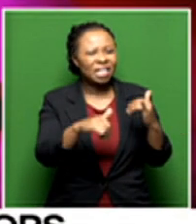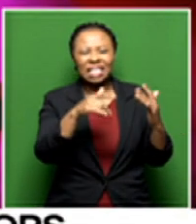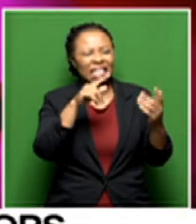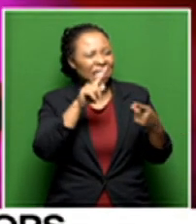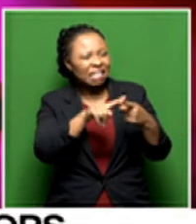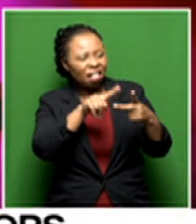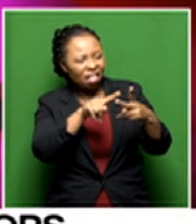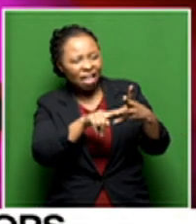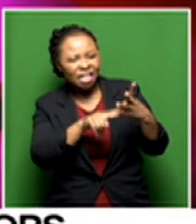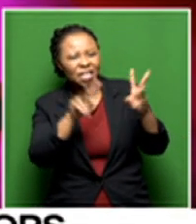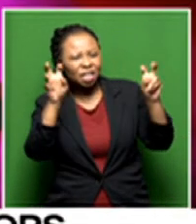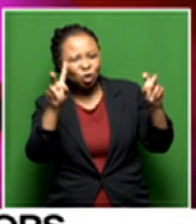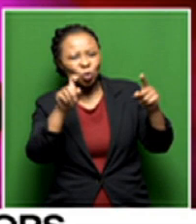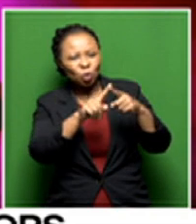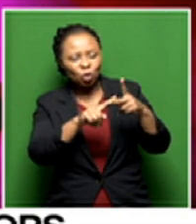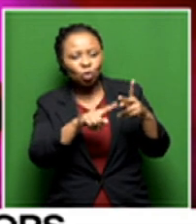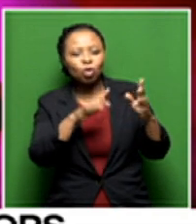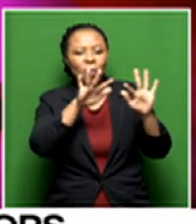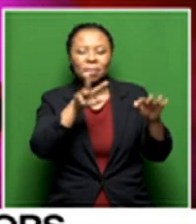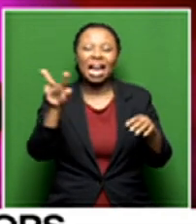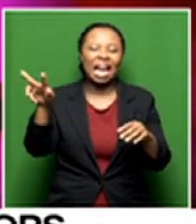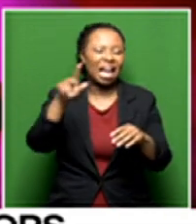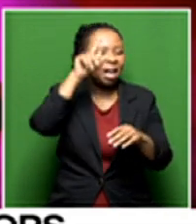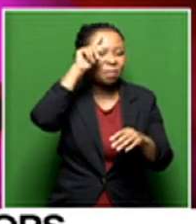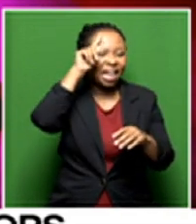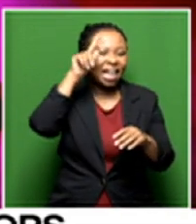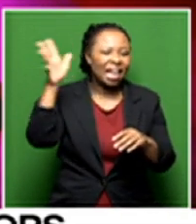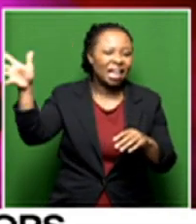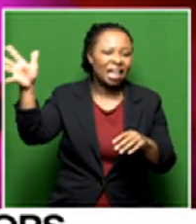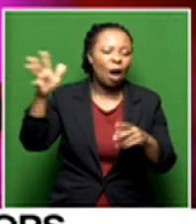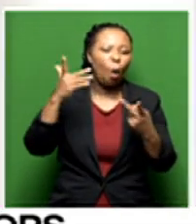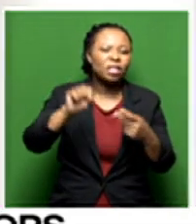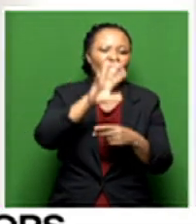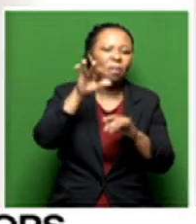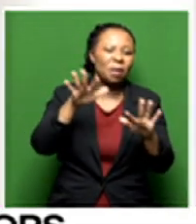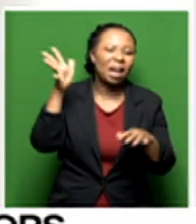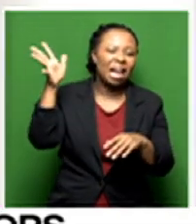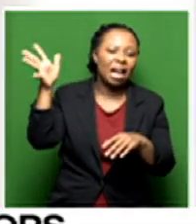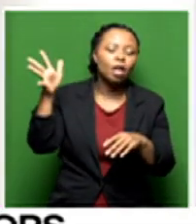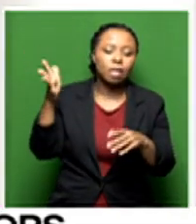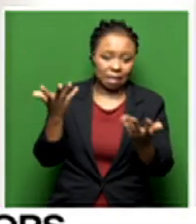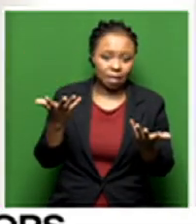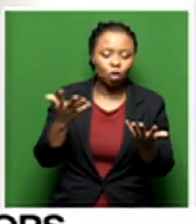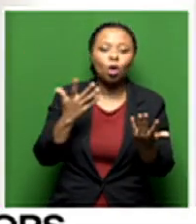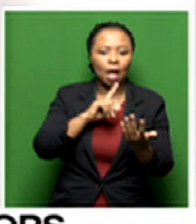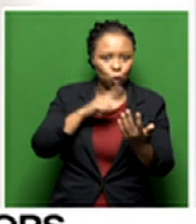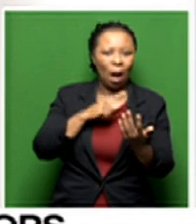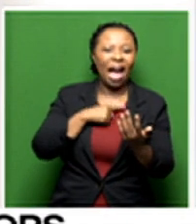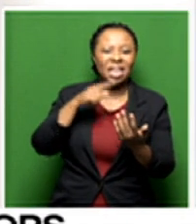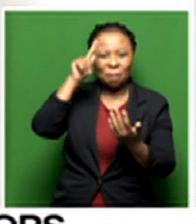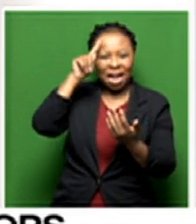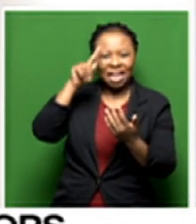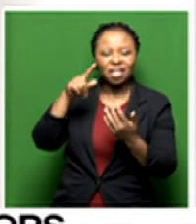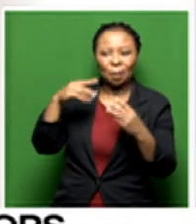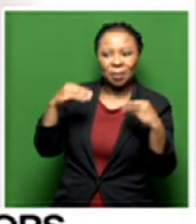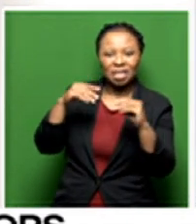this is an issue. Then we'll be painted as, you know, these black companies or these South African companies. Hence why we don't support black entrepreneurs or